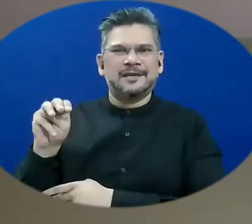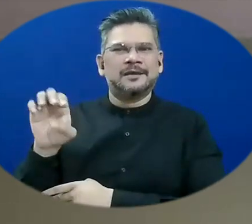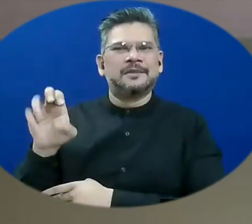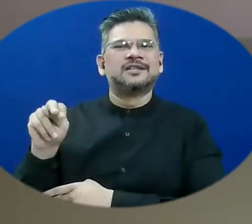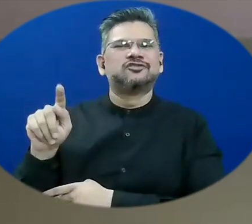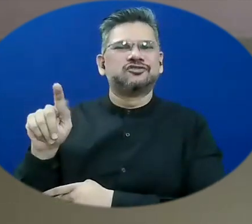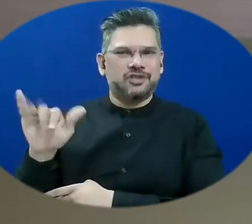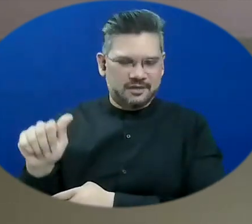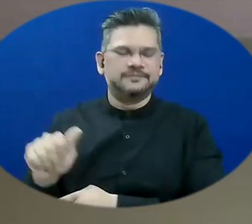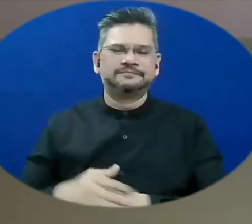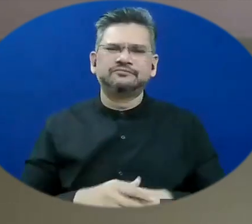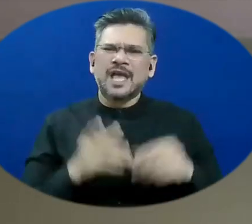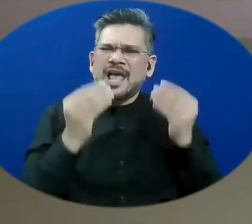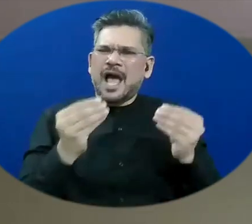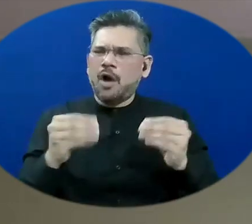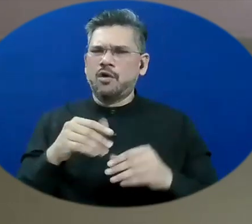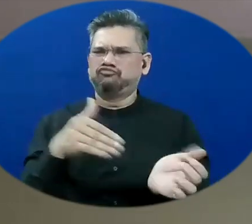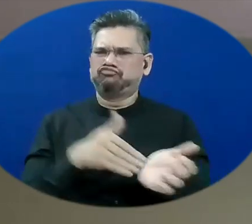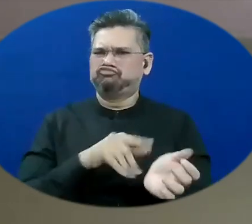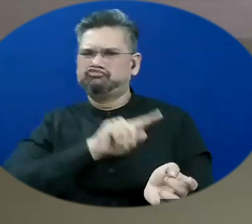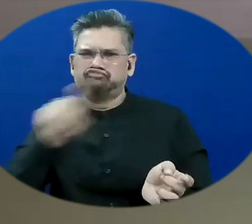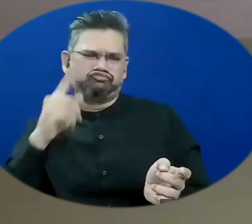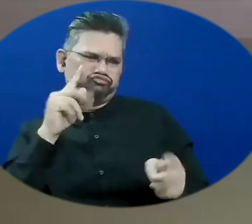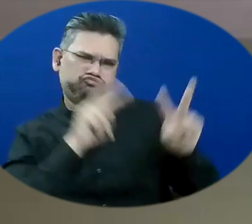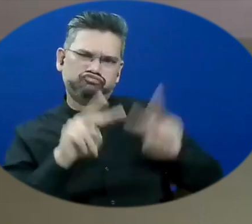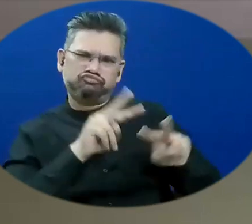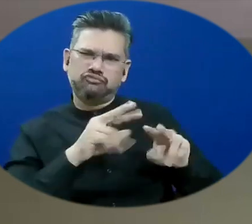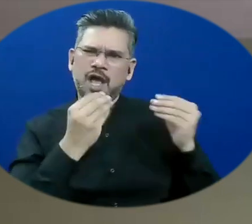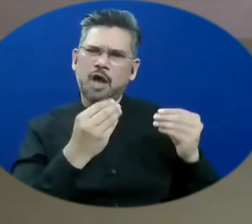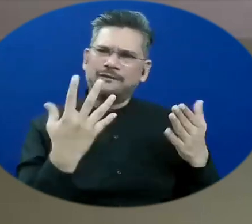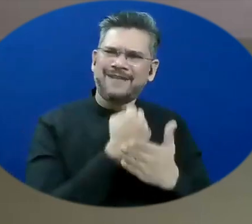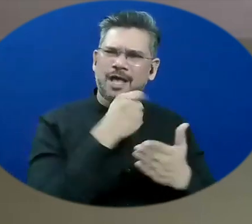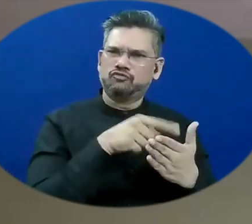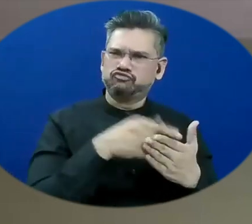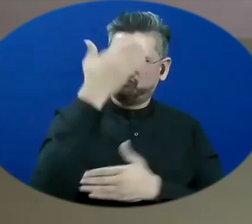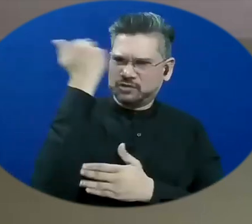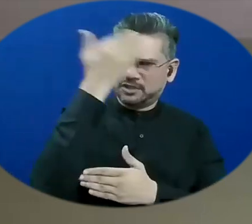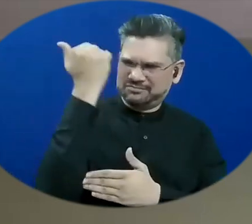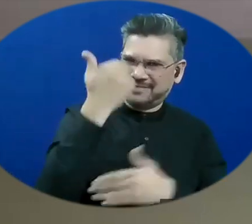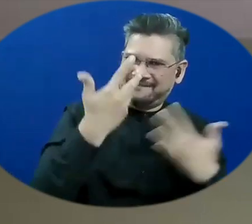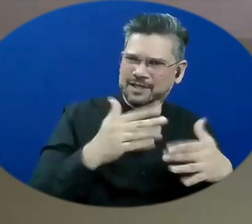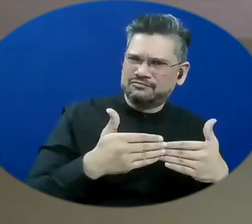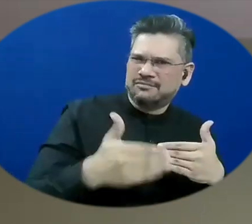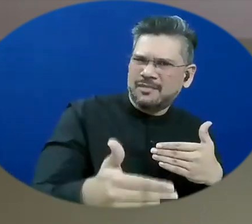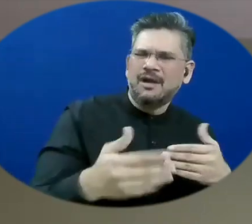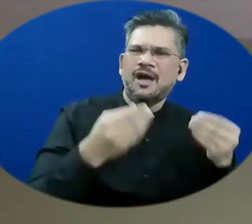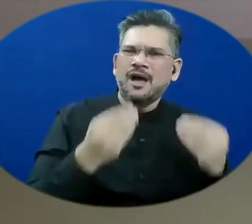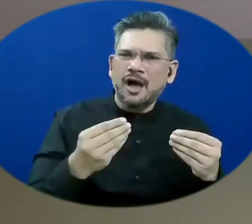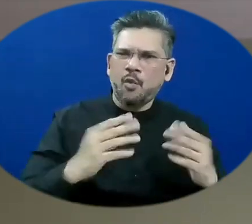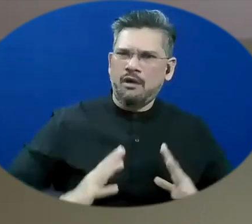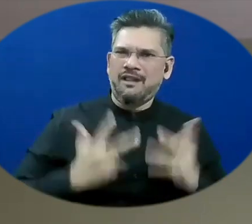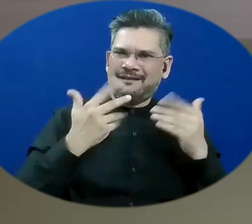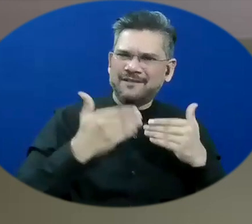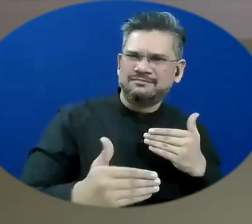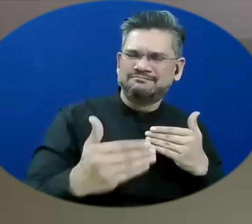dementia, or we recognize dementias in the picture, how actually we can begin to look at life in just the way we did a year before,